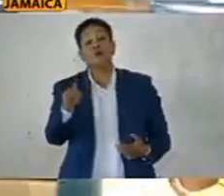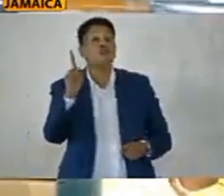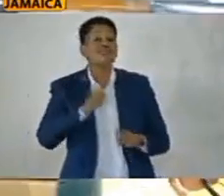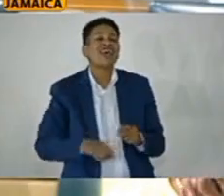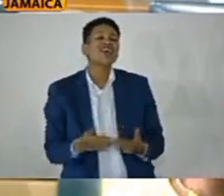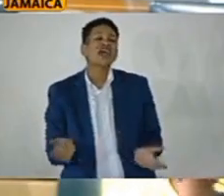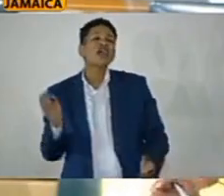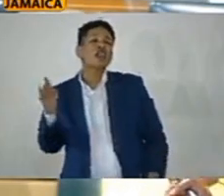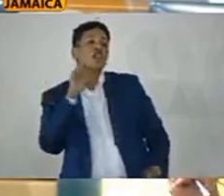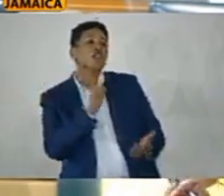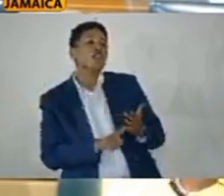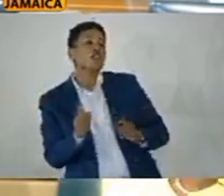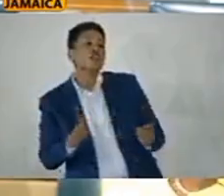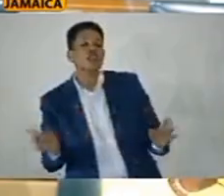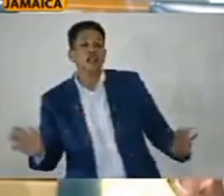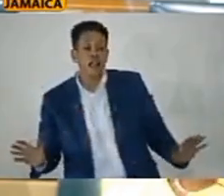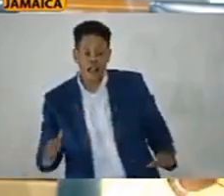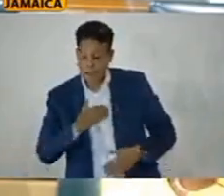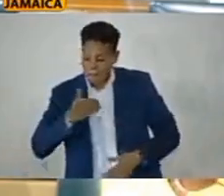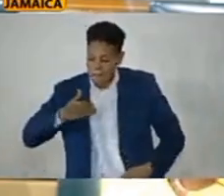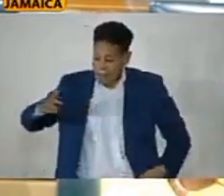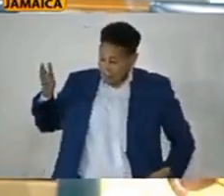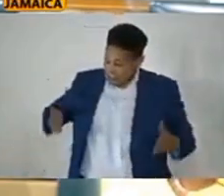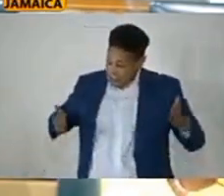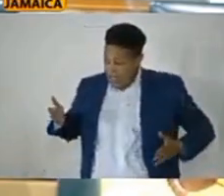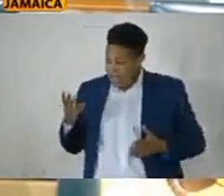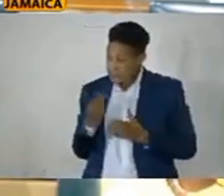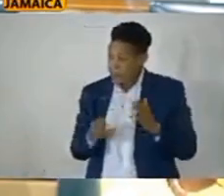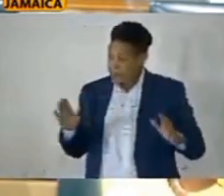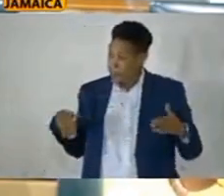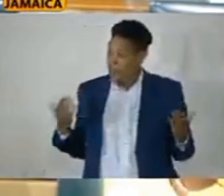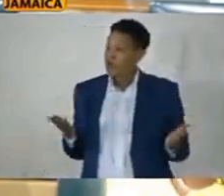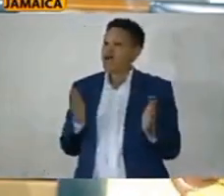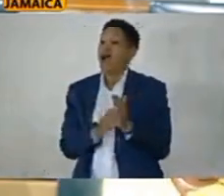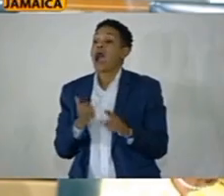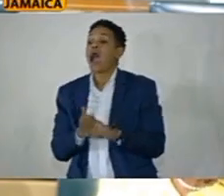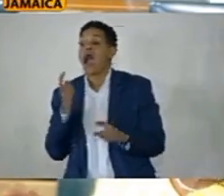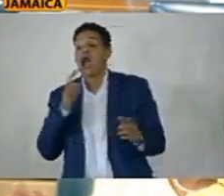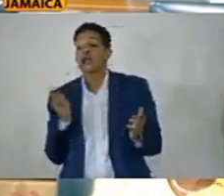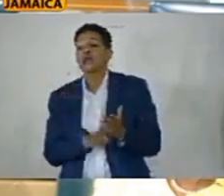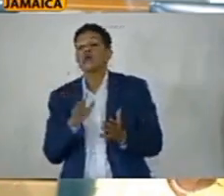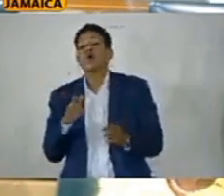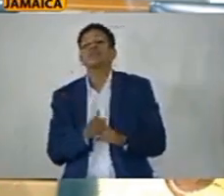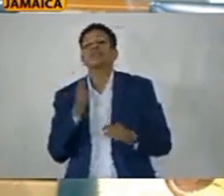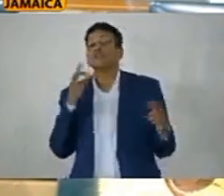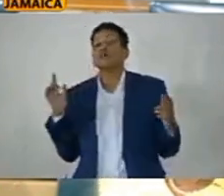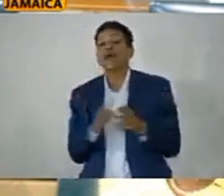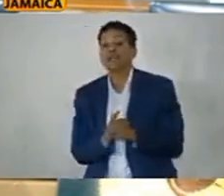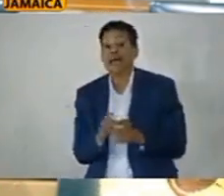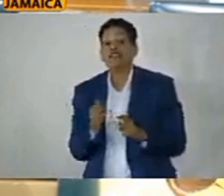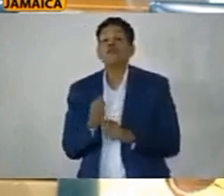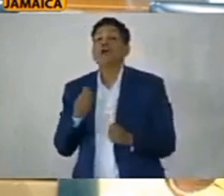on our side, let us go over this again. The notice is attached to a specific set